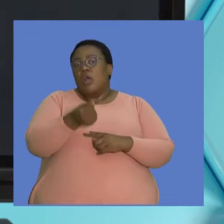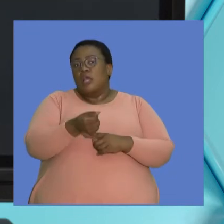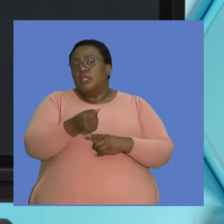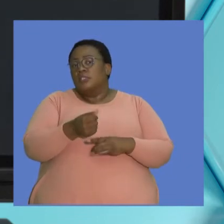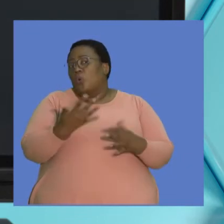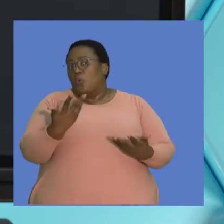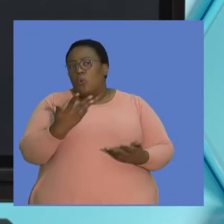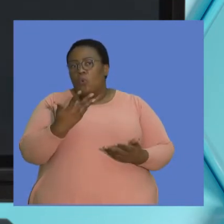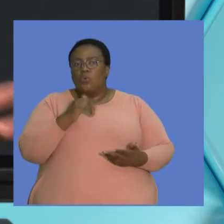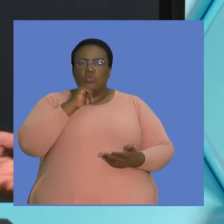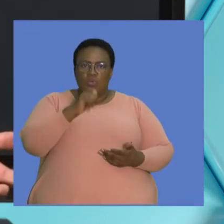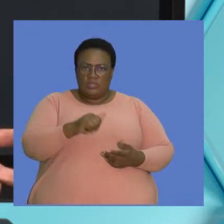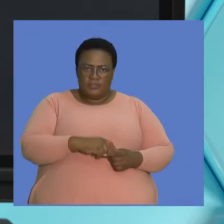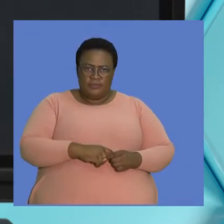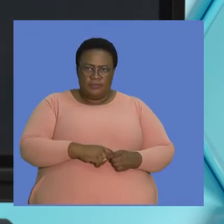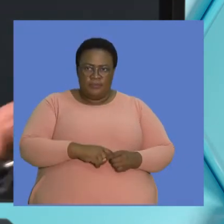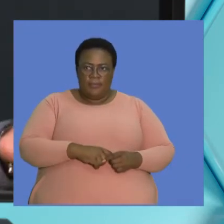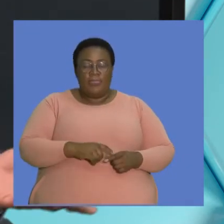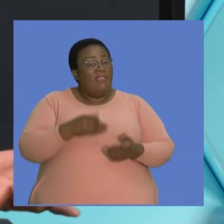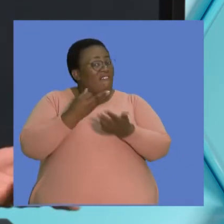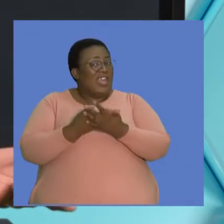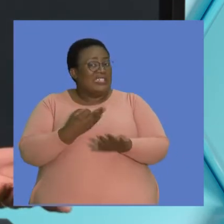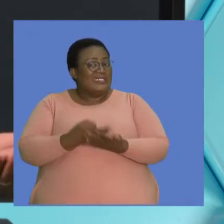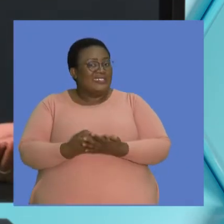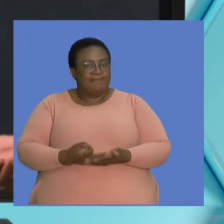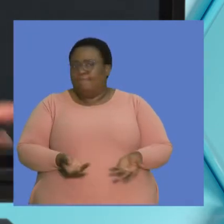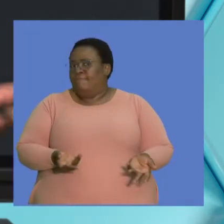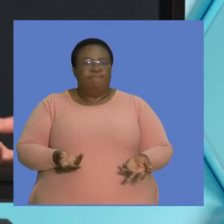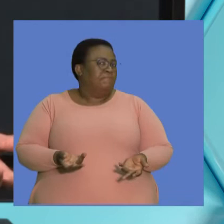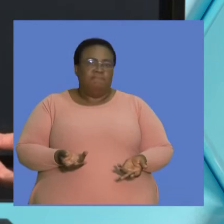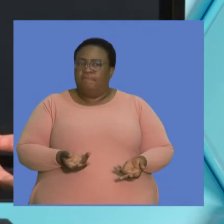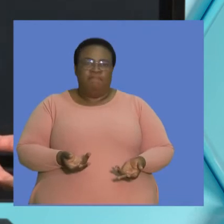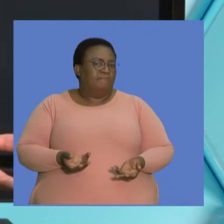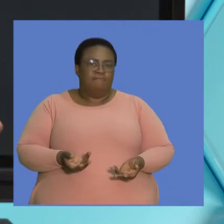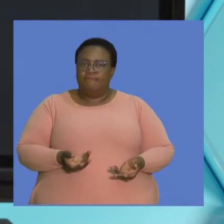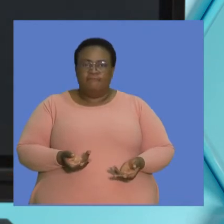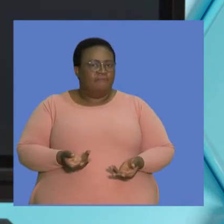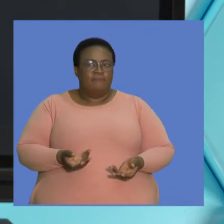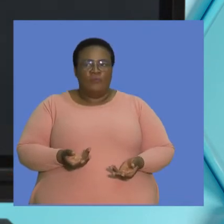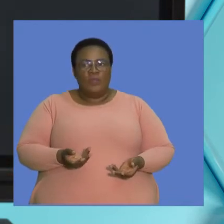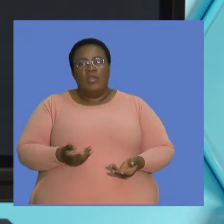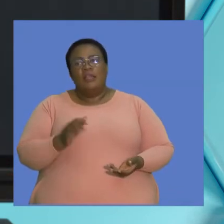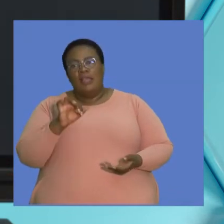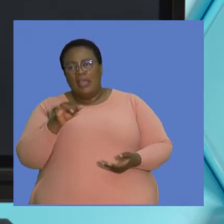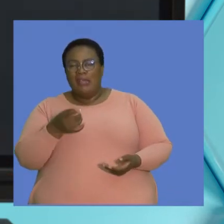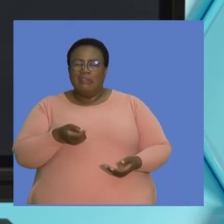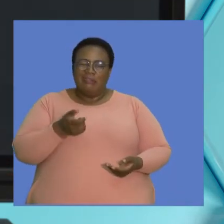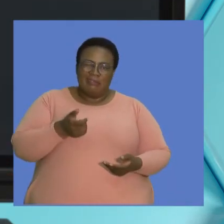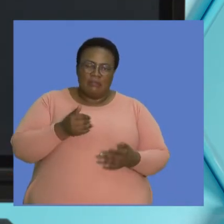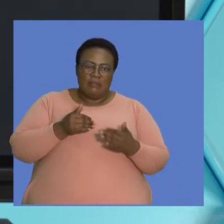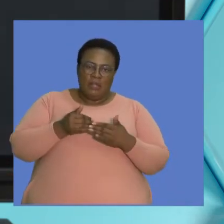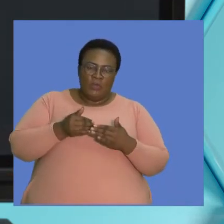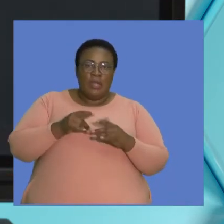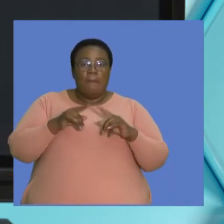or not? The fact is, it's really unlikely. It will be, yes, close to maybe the